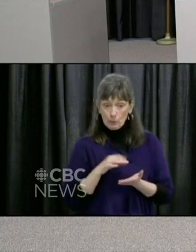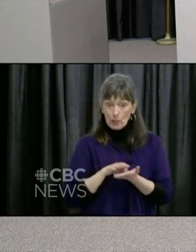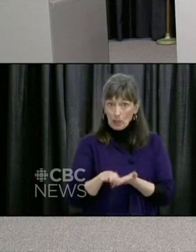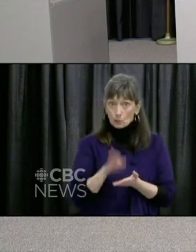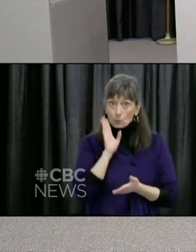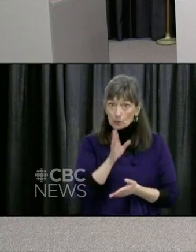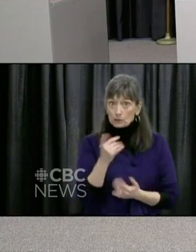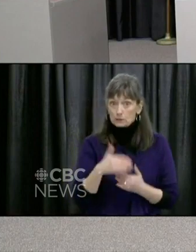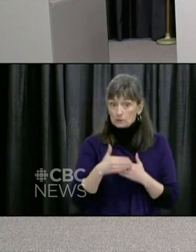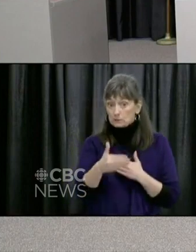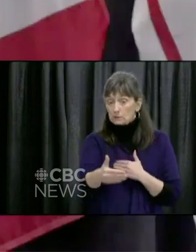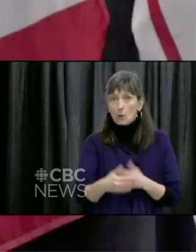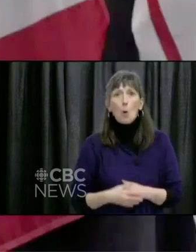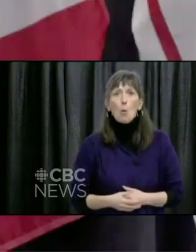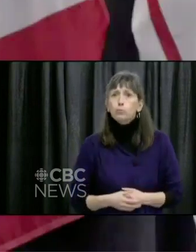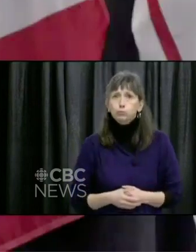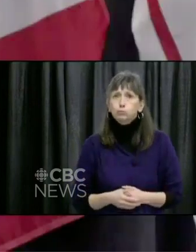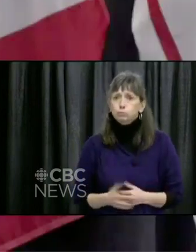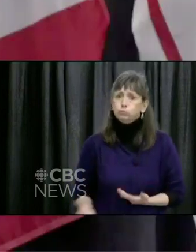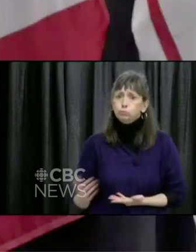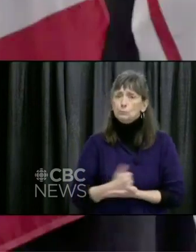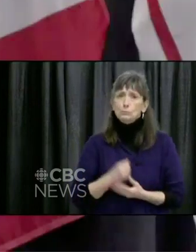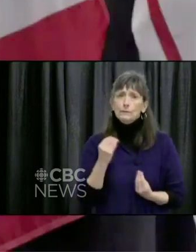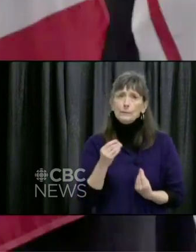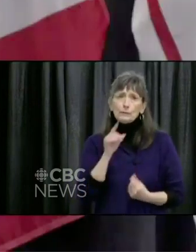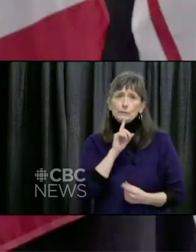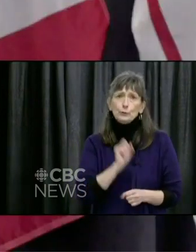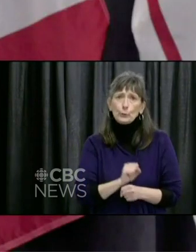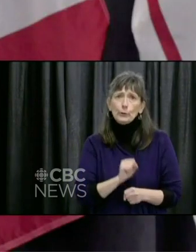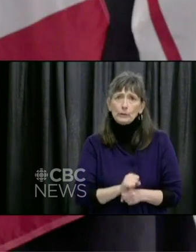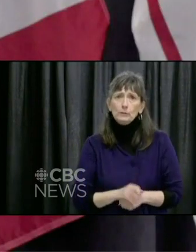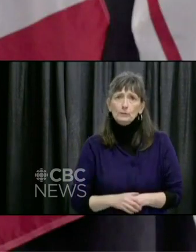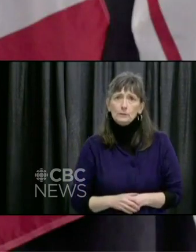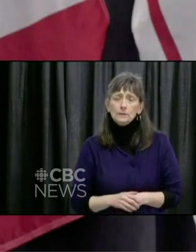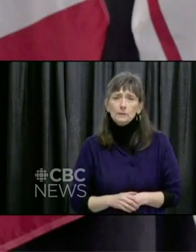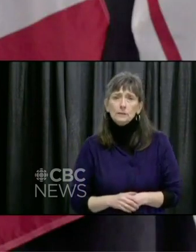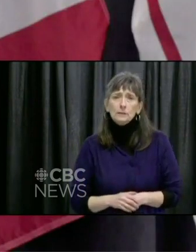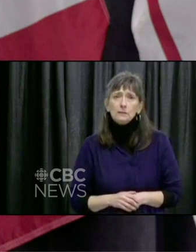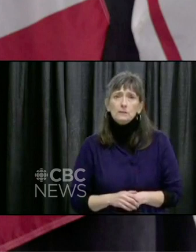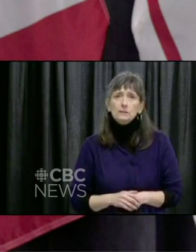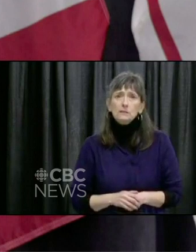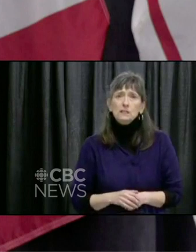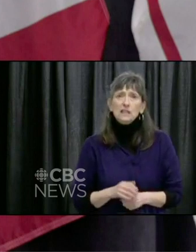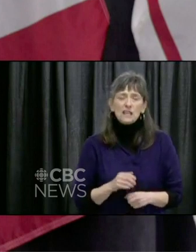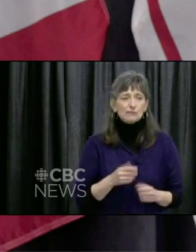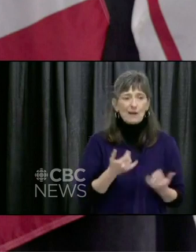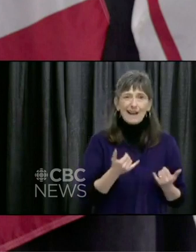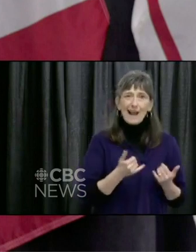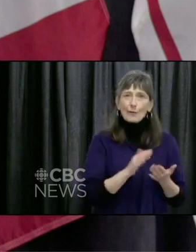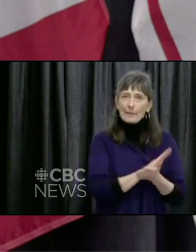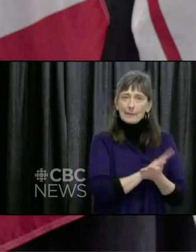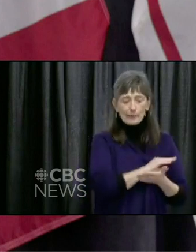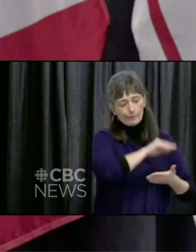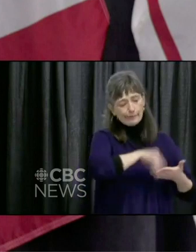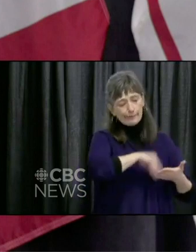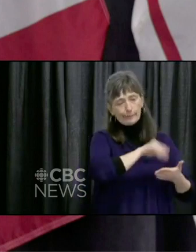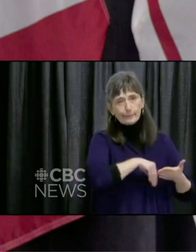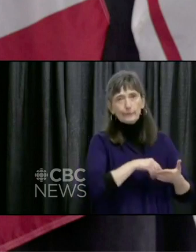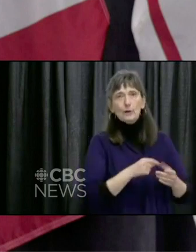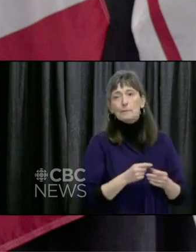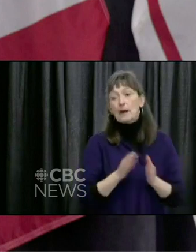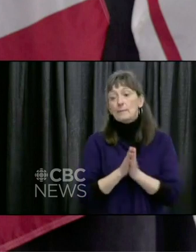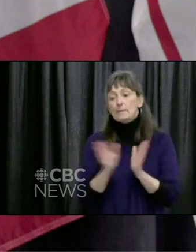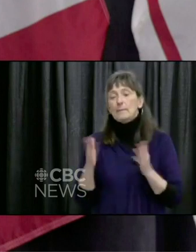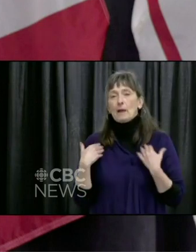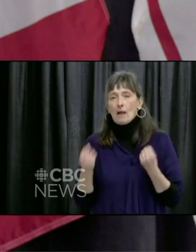Oh, the information is being collected. Certainly, it's a semi-manual process at the moment, and it's done through public